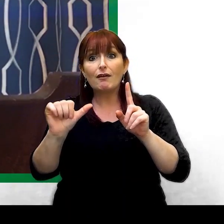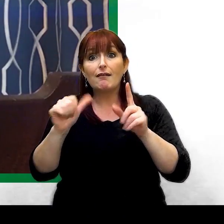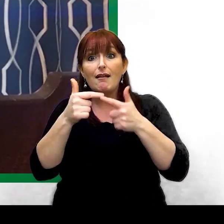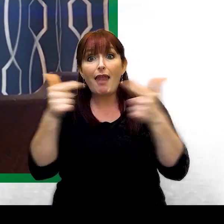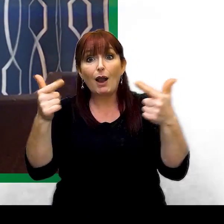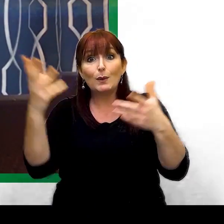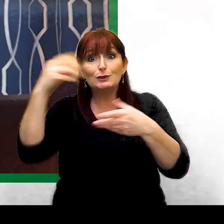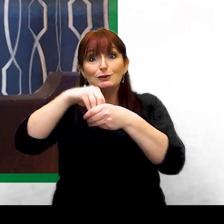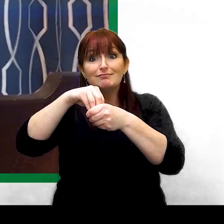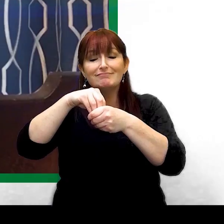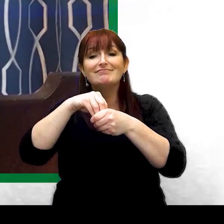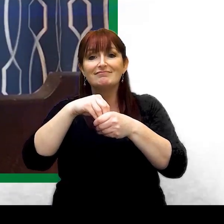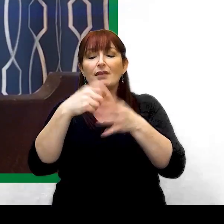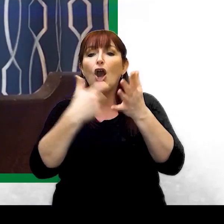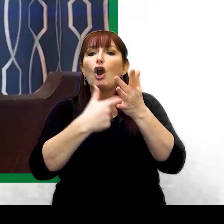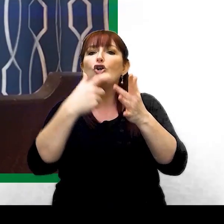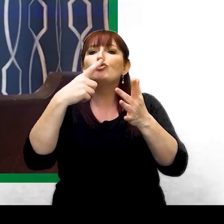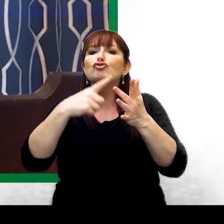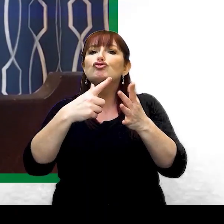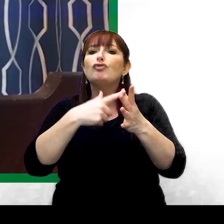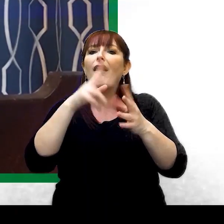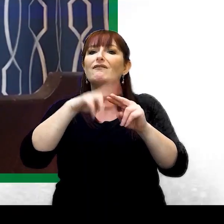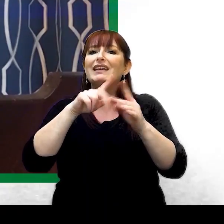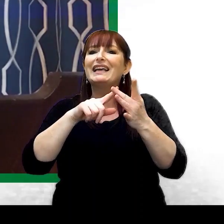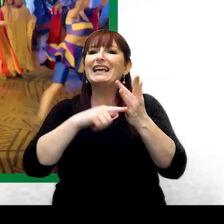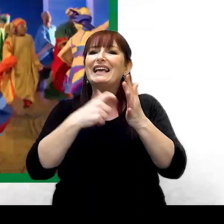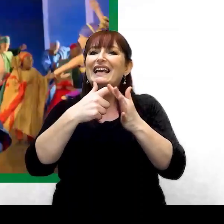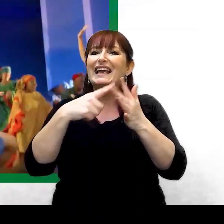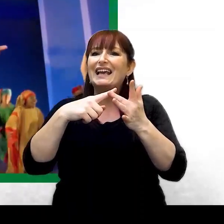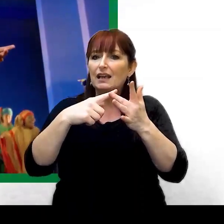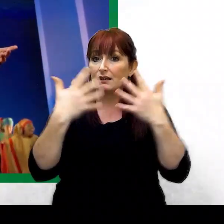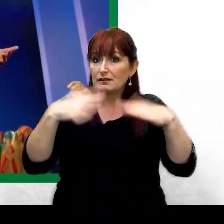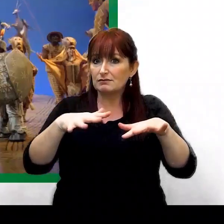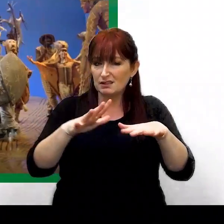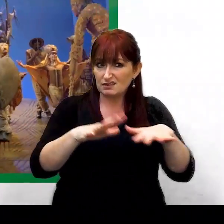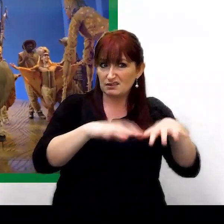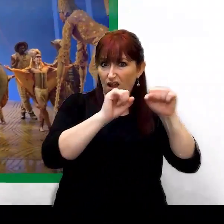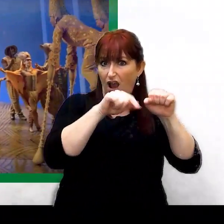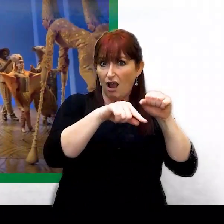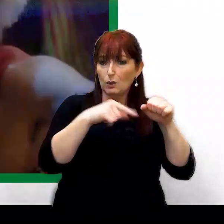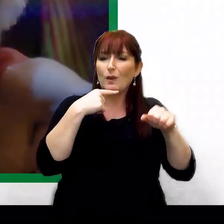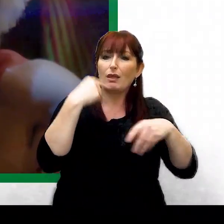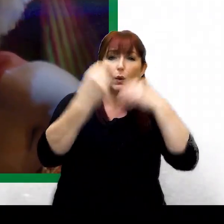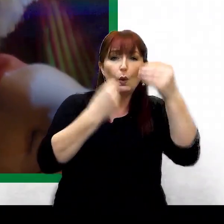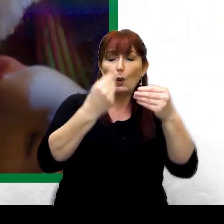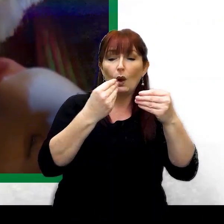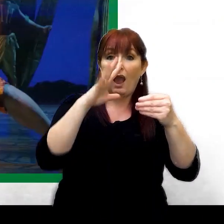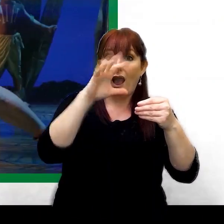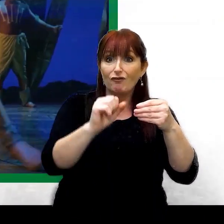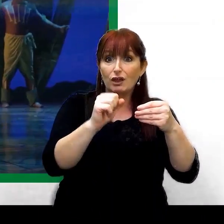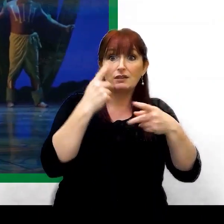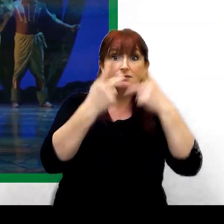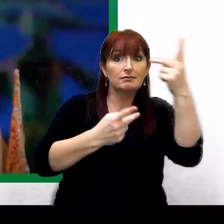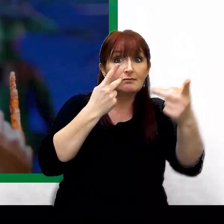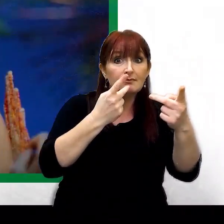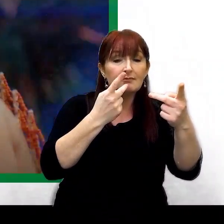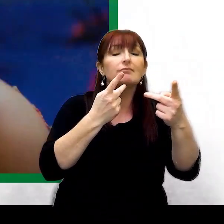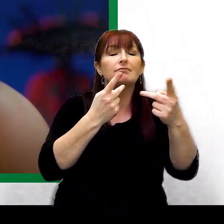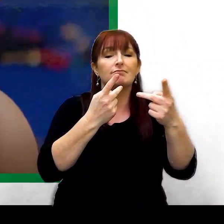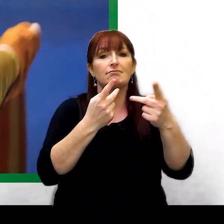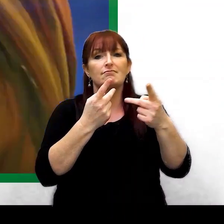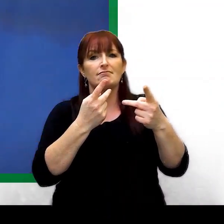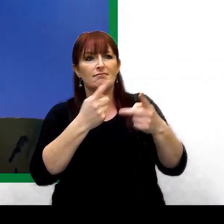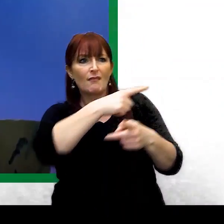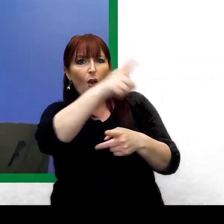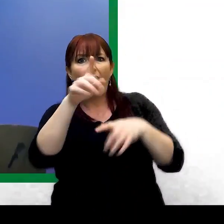when Rafiki calls all of the animals together in front of Pride Rock to see Simba for the first time. The performers, who represent